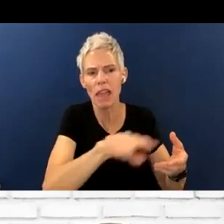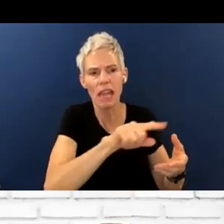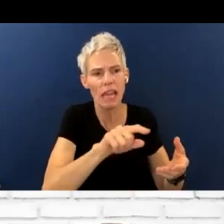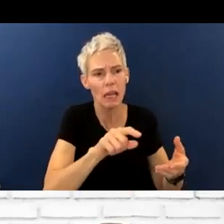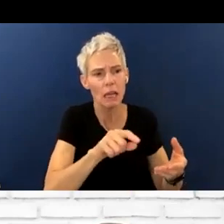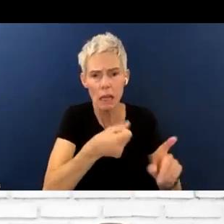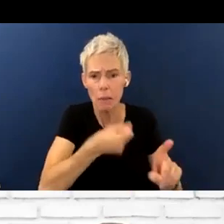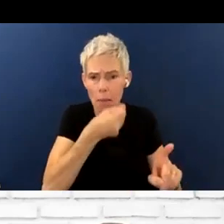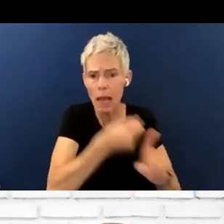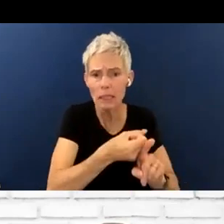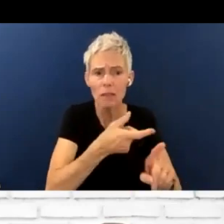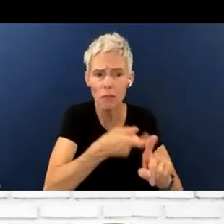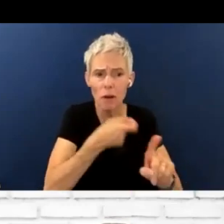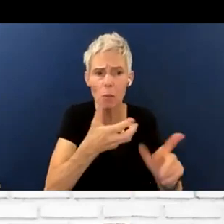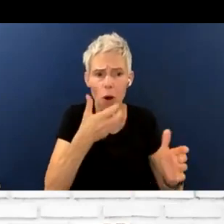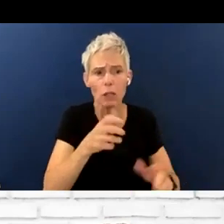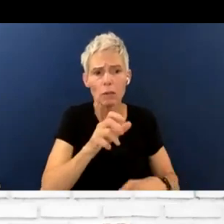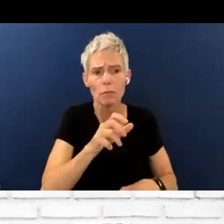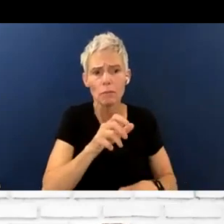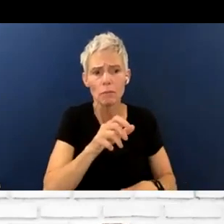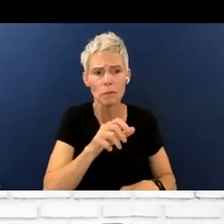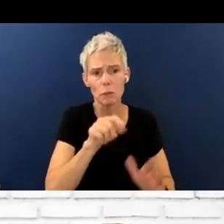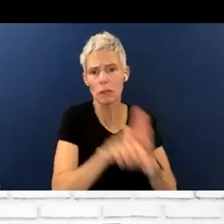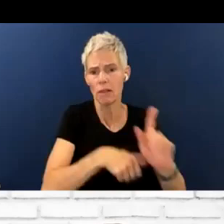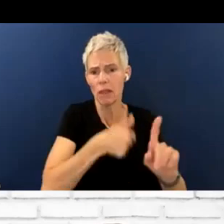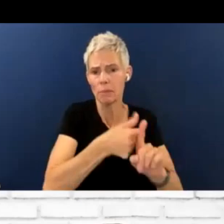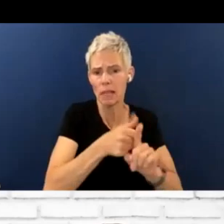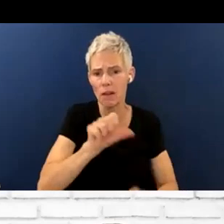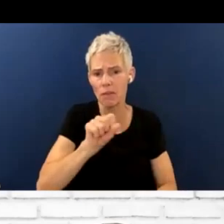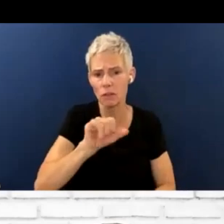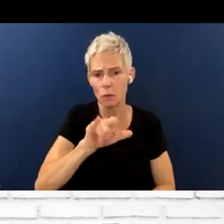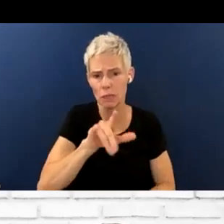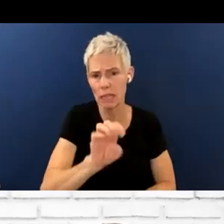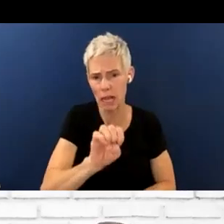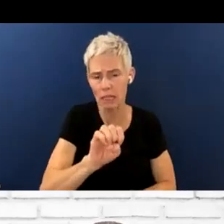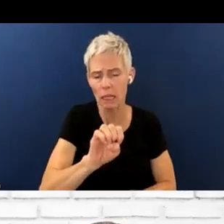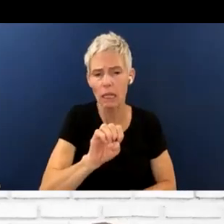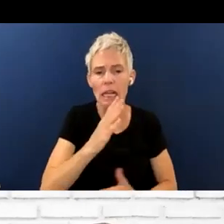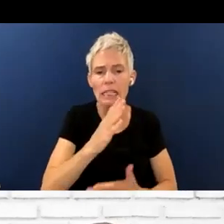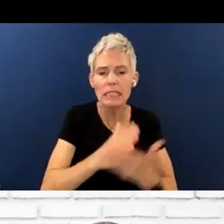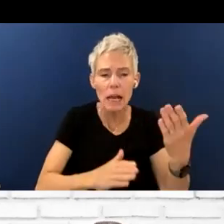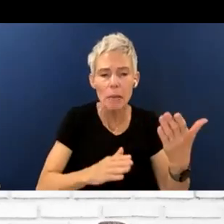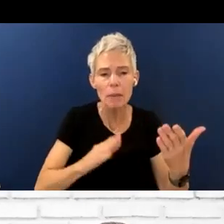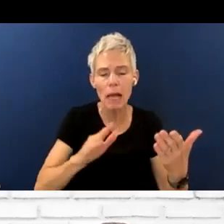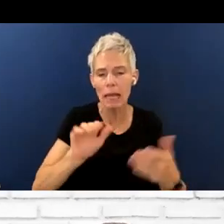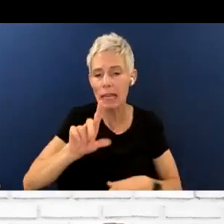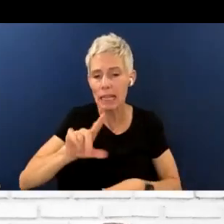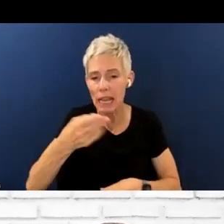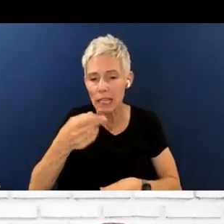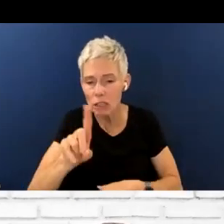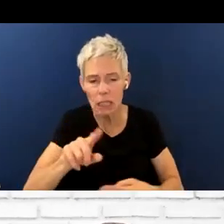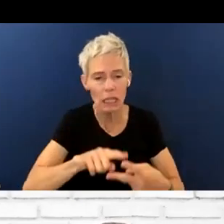to come back to that. And they were talking about, in this case, neurodiverse groups with autistic individuals, those with ADHD.